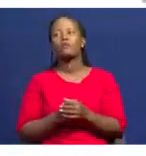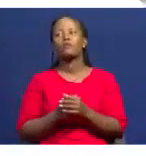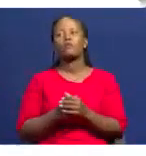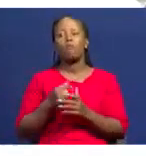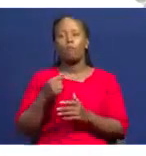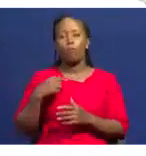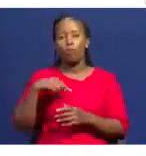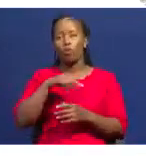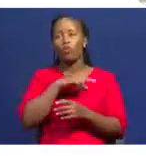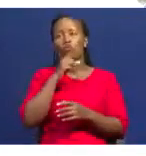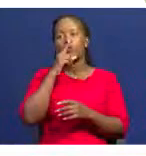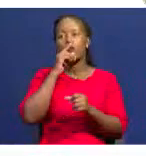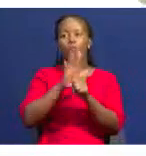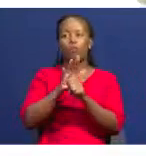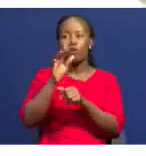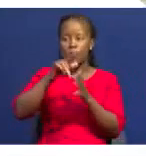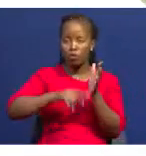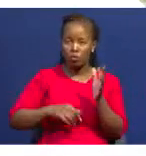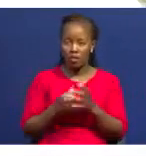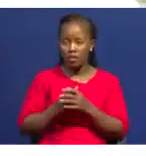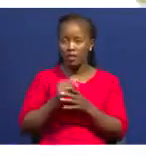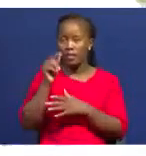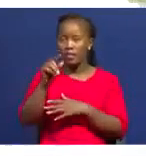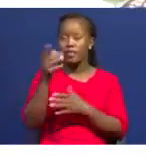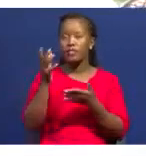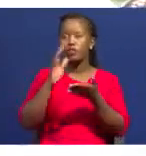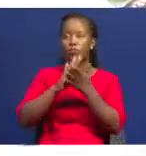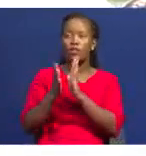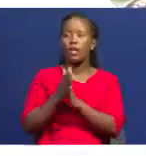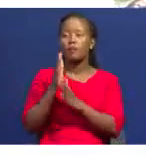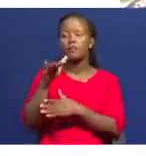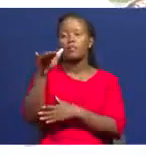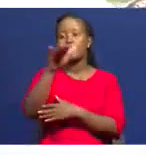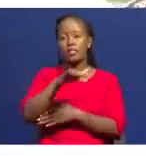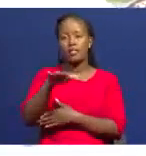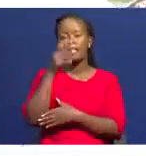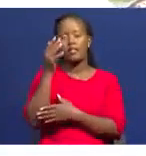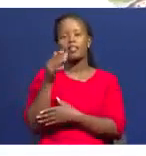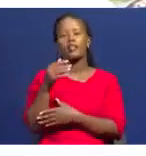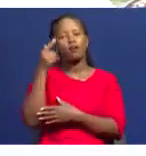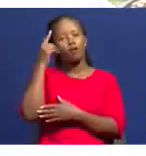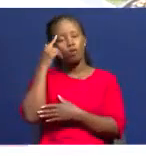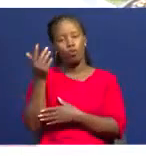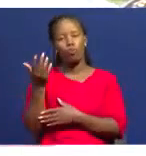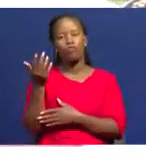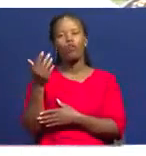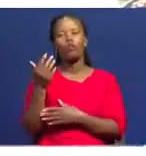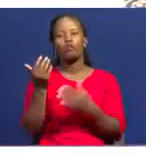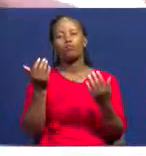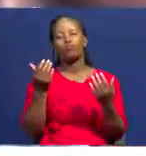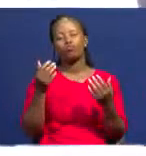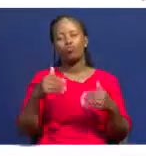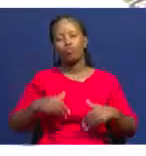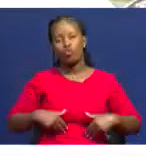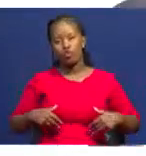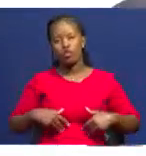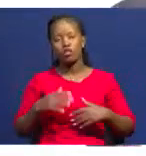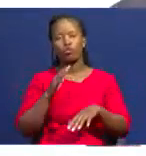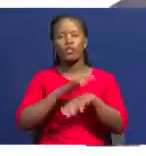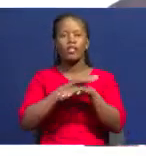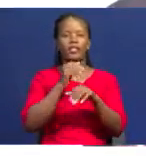kuwa iwe industrial park ili kusudi watoto wetu wapate mali pa kupata